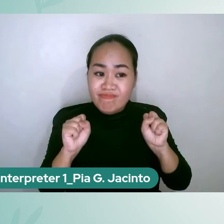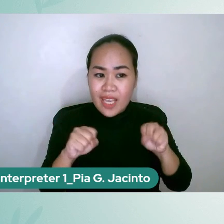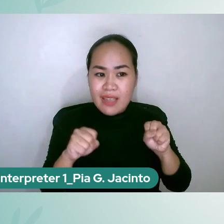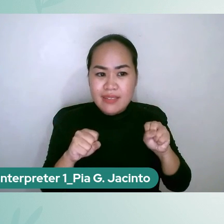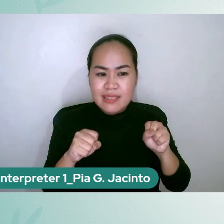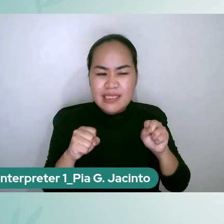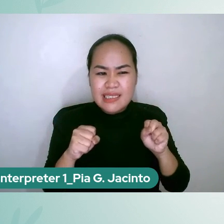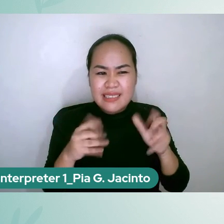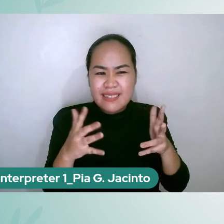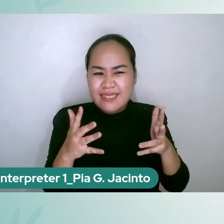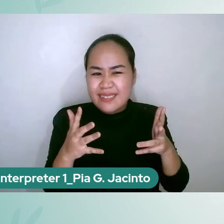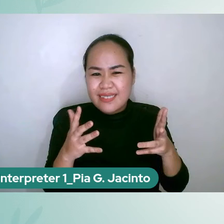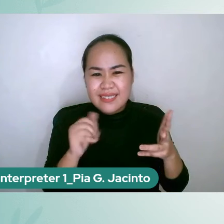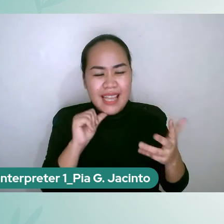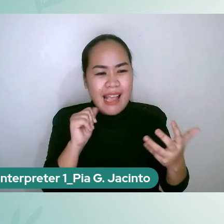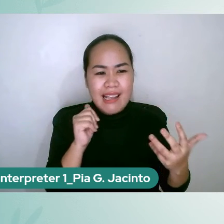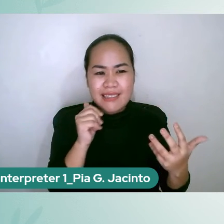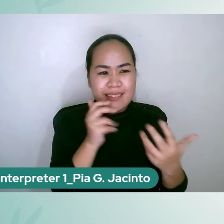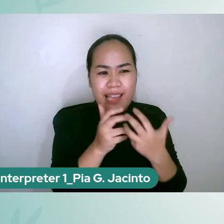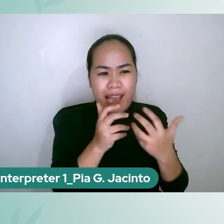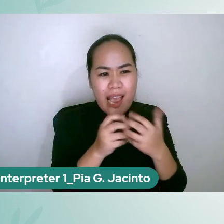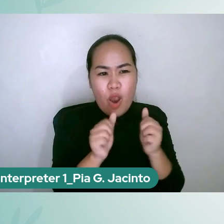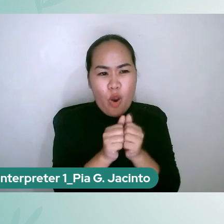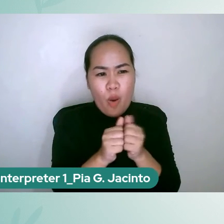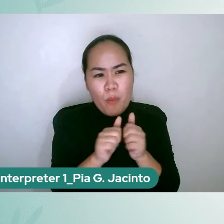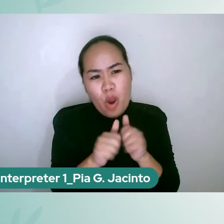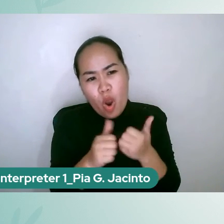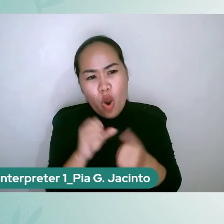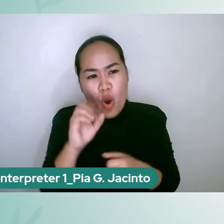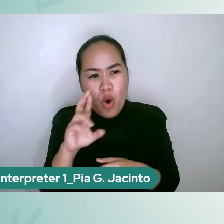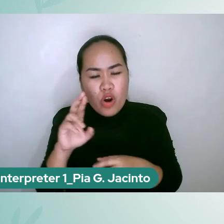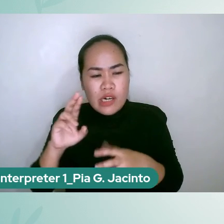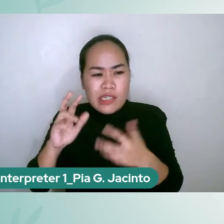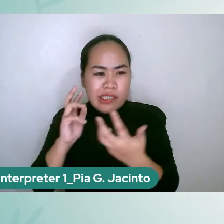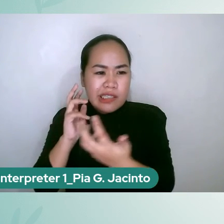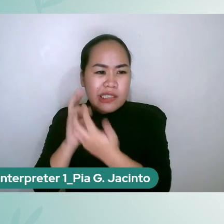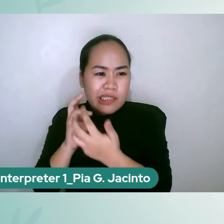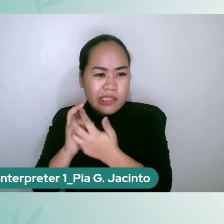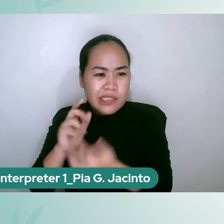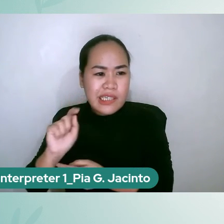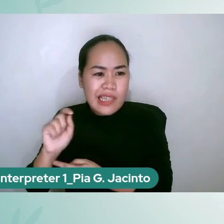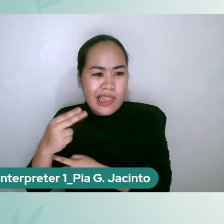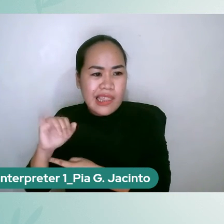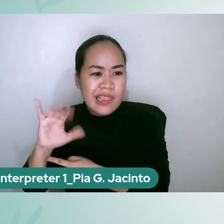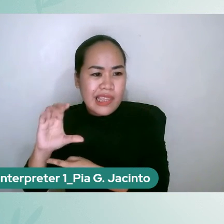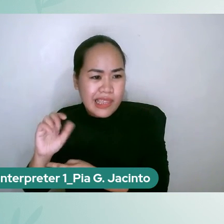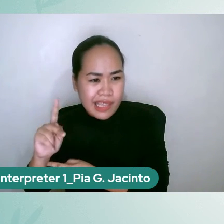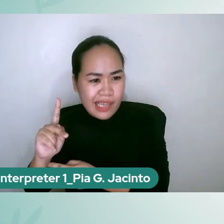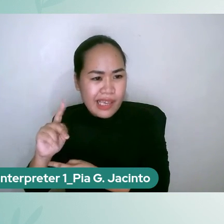realigned to like a thickening of a cell or